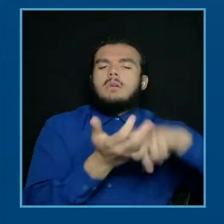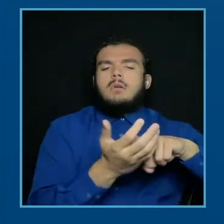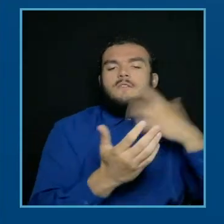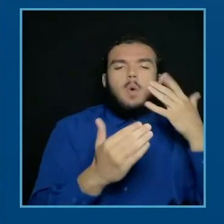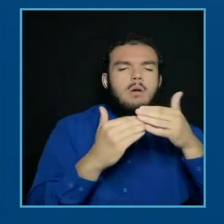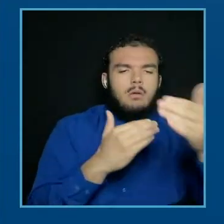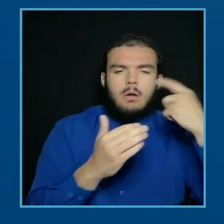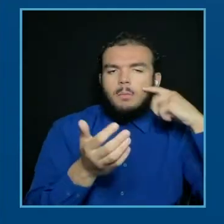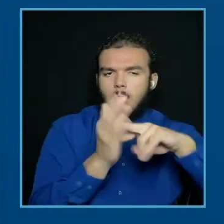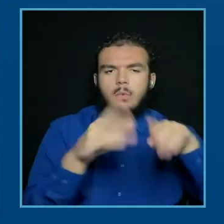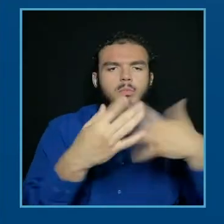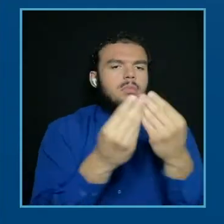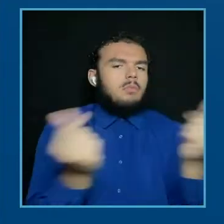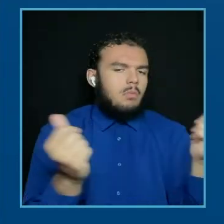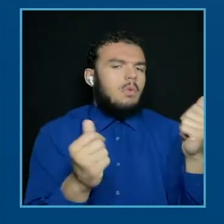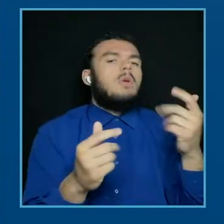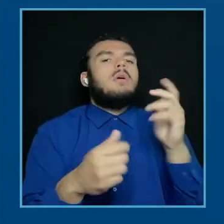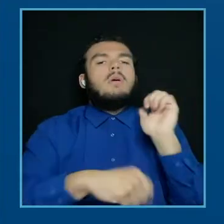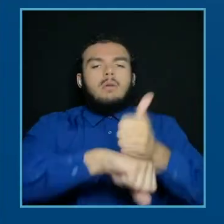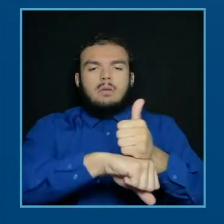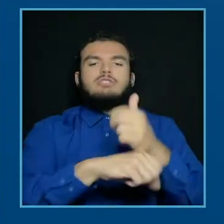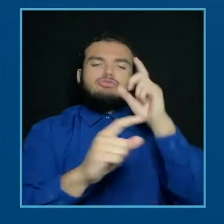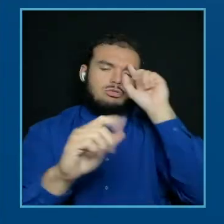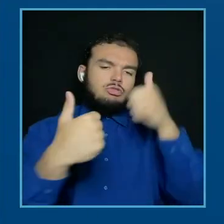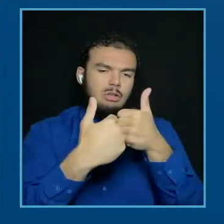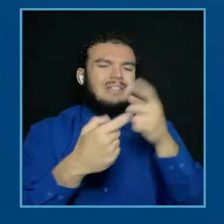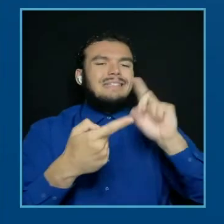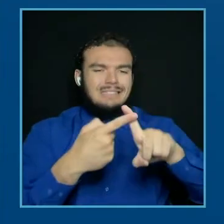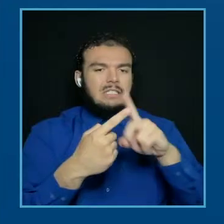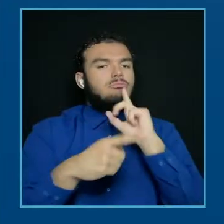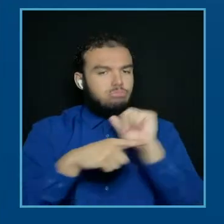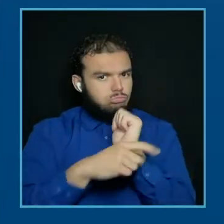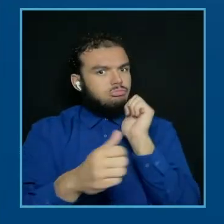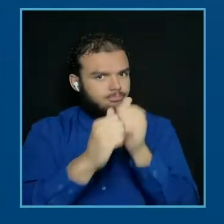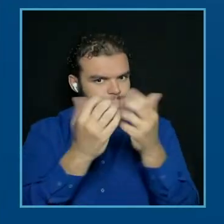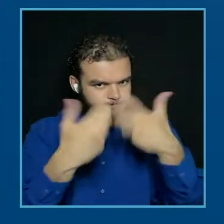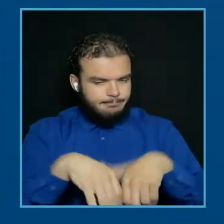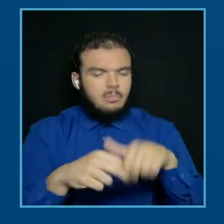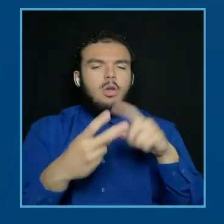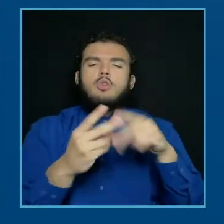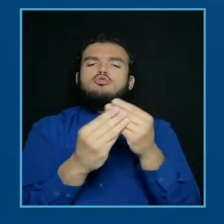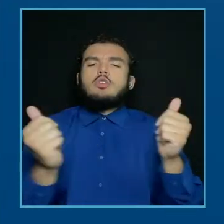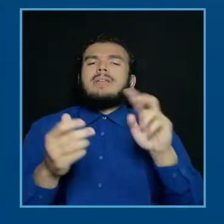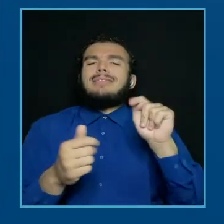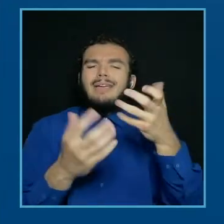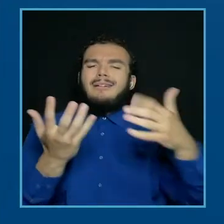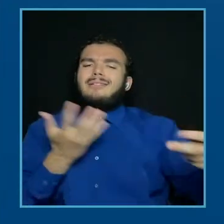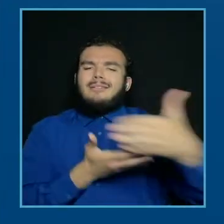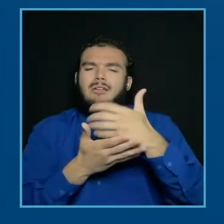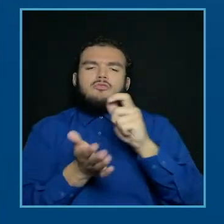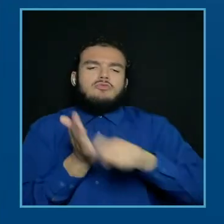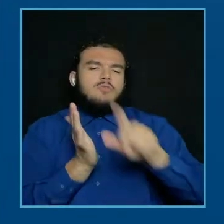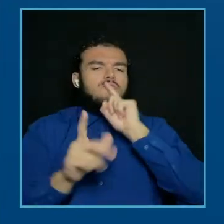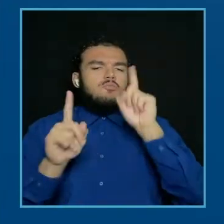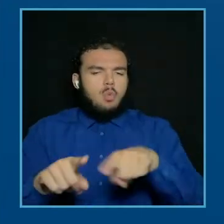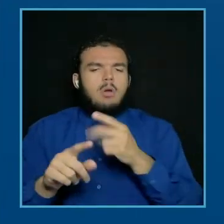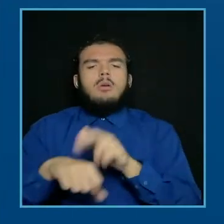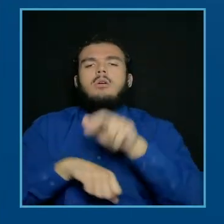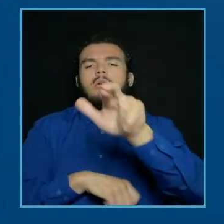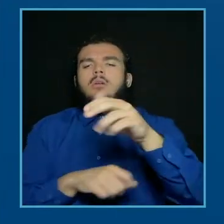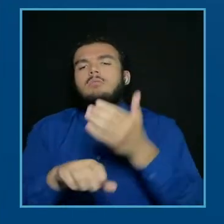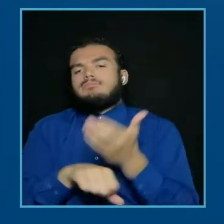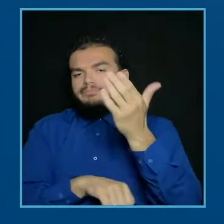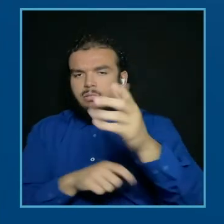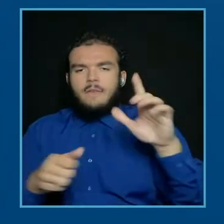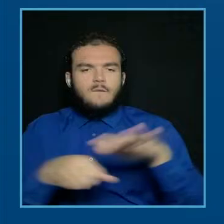offering resolutions disposing of the challenge until the challenge is disposed of. The resolution will then be compiled into a written report, which will be referred to the full DNC membership